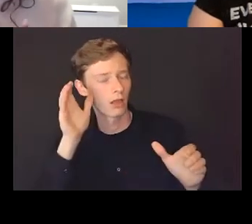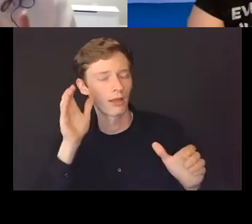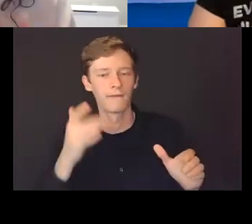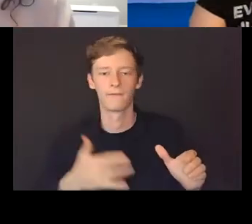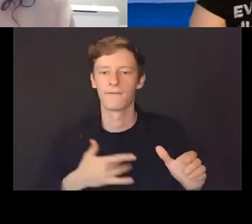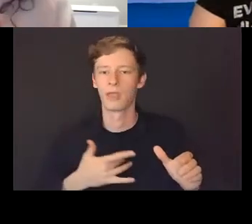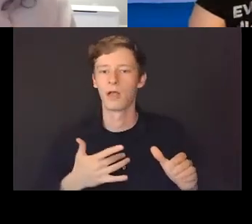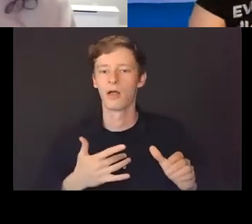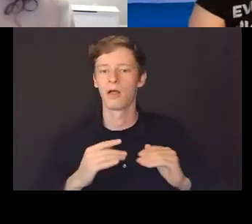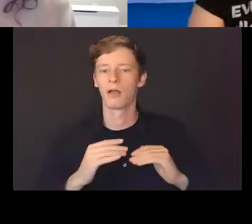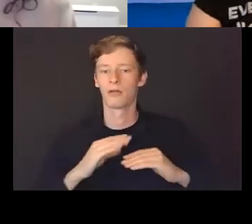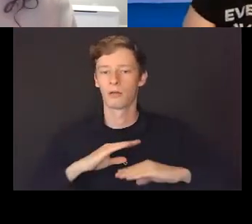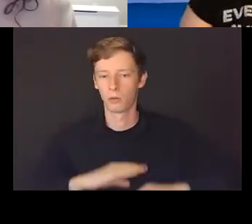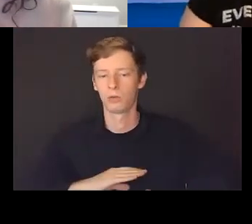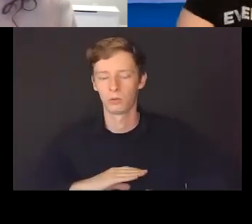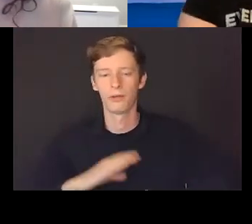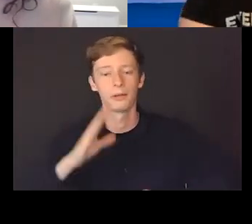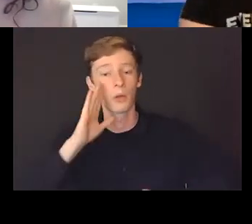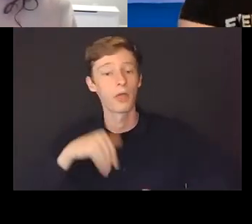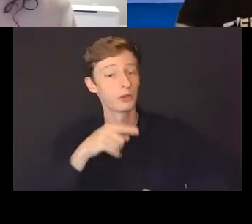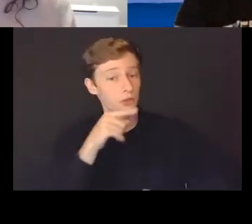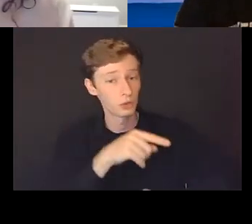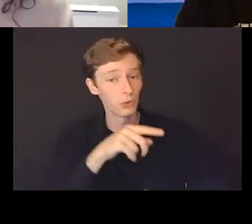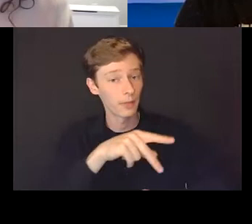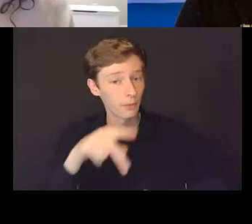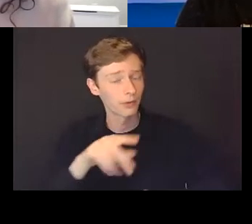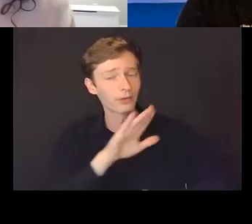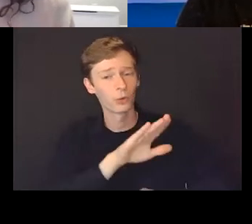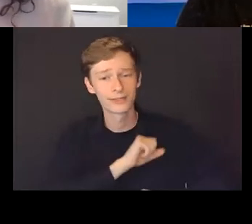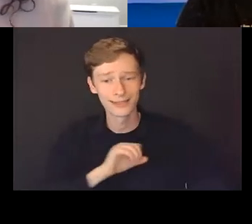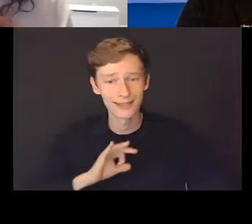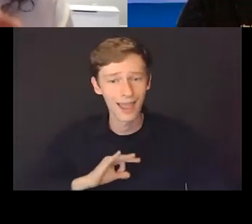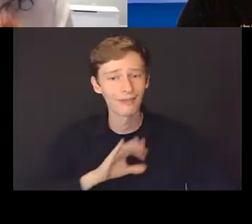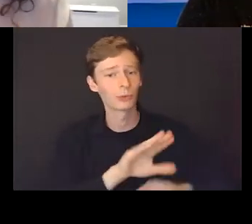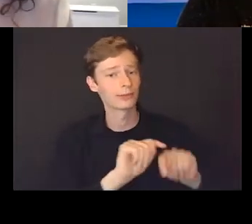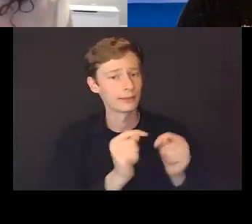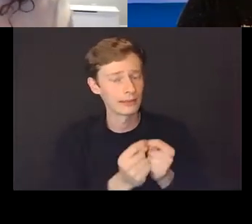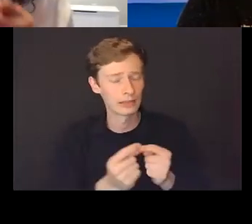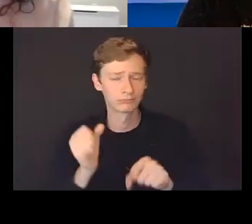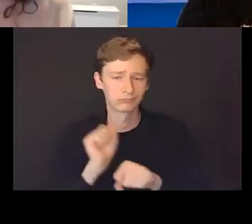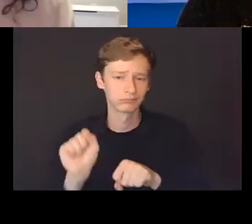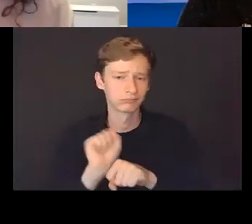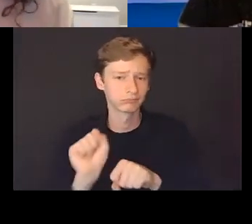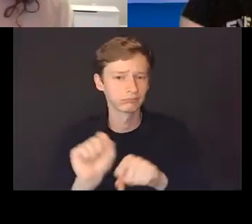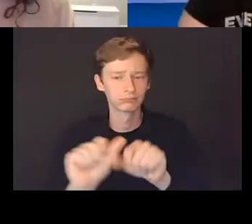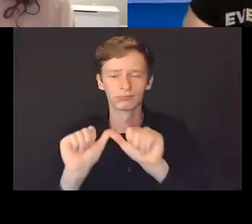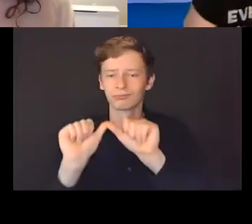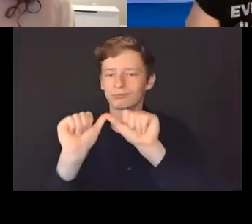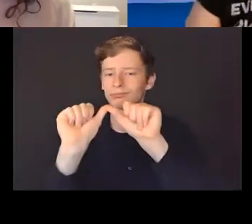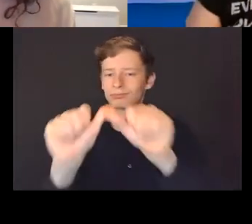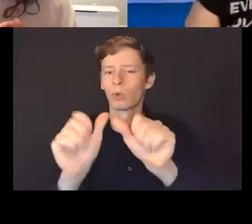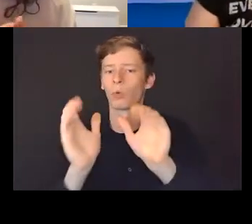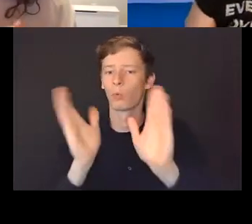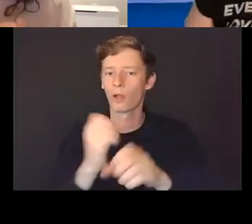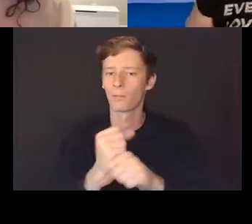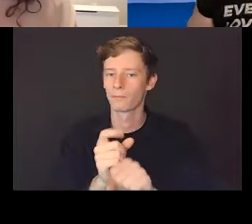Roe, that you at Planned Parenthood and your incredible staff and team will be here to continue that, to ensure that folks will always have access to